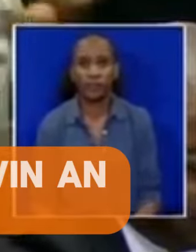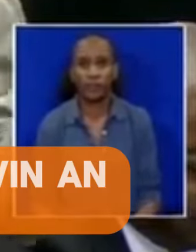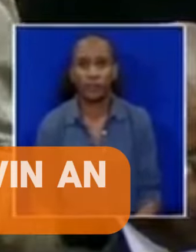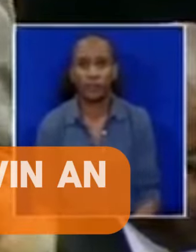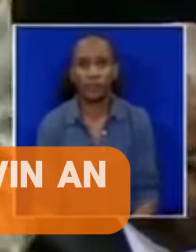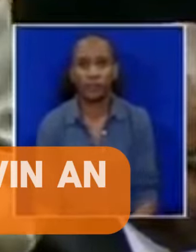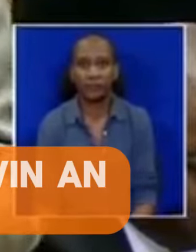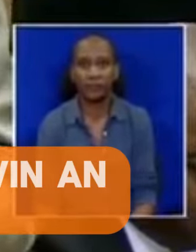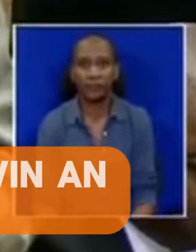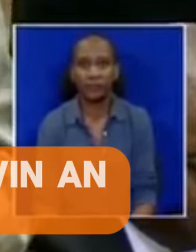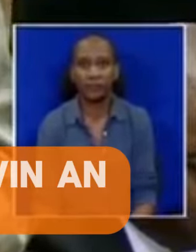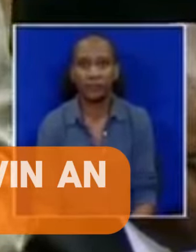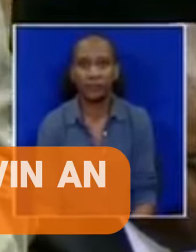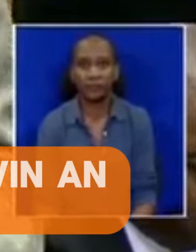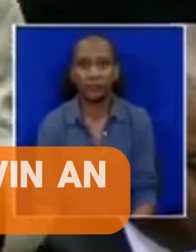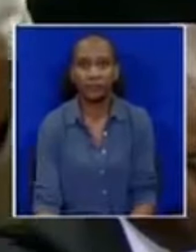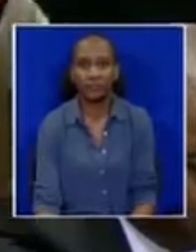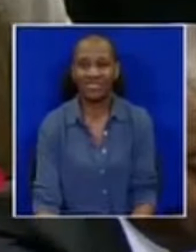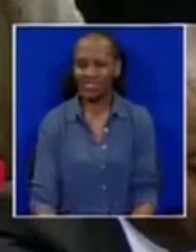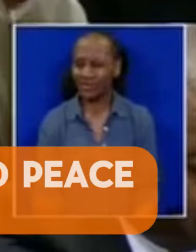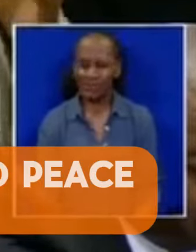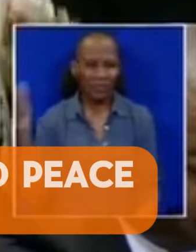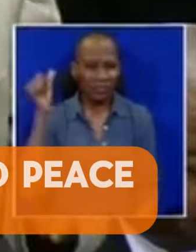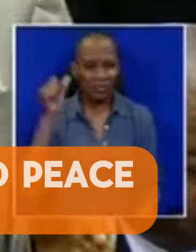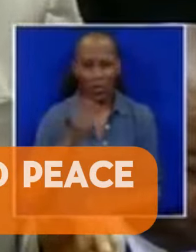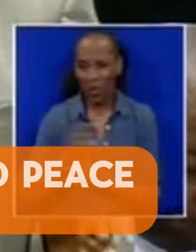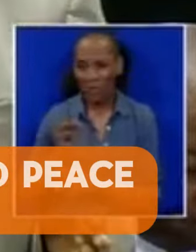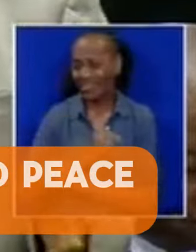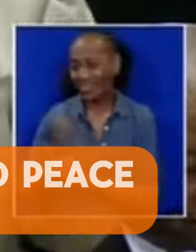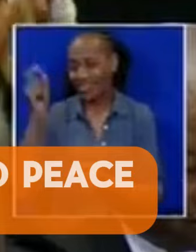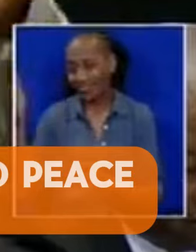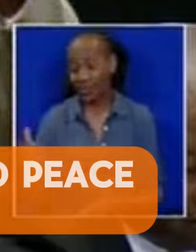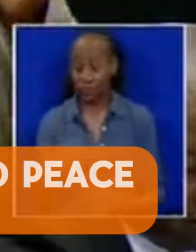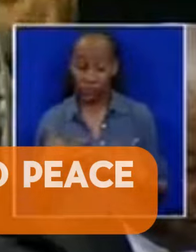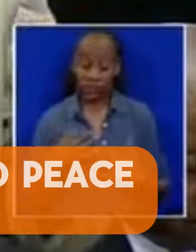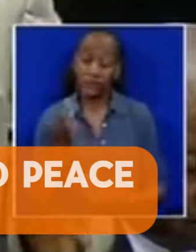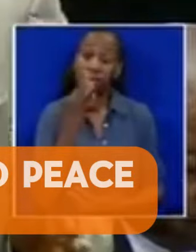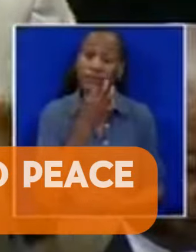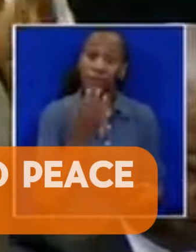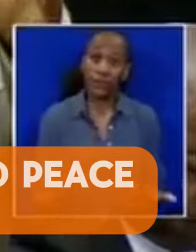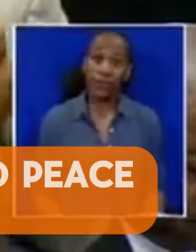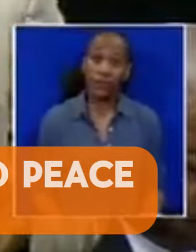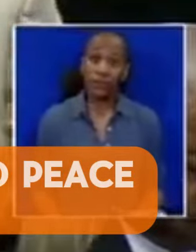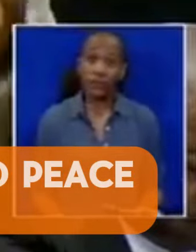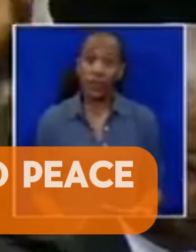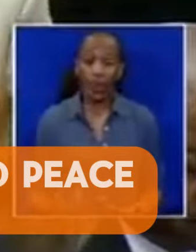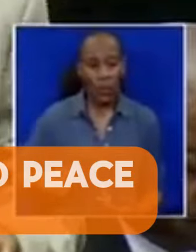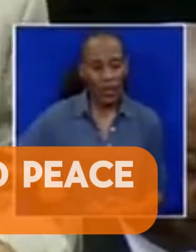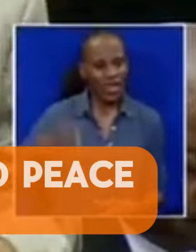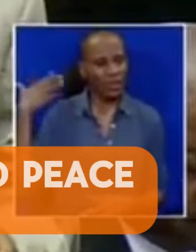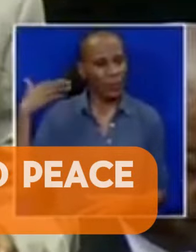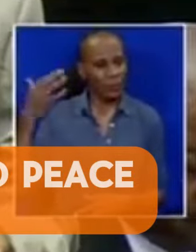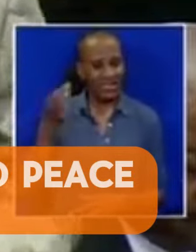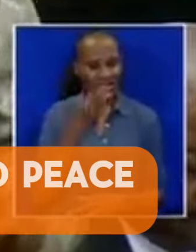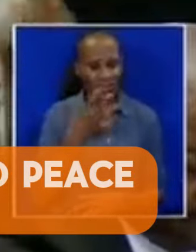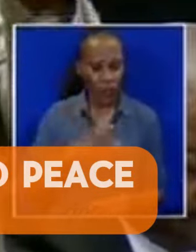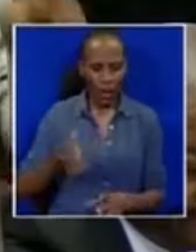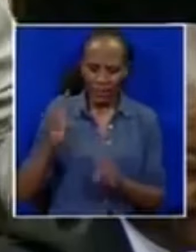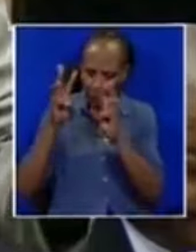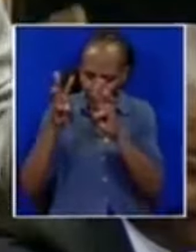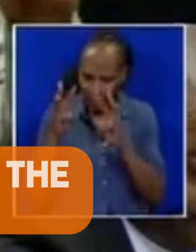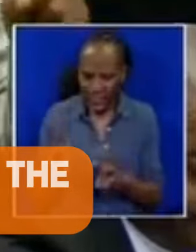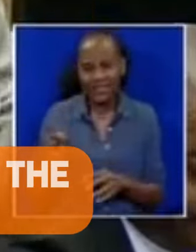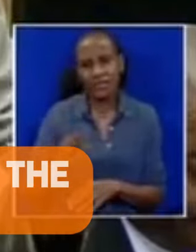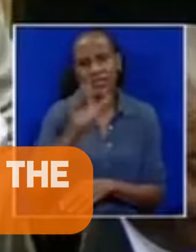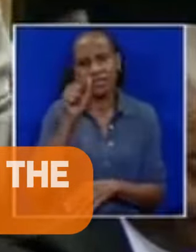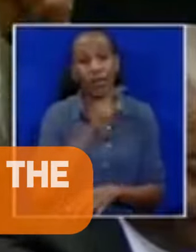Those who make noise don't win an argument. I say this, the reason we wanted peace and stability was so